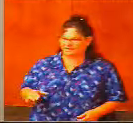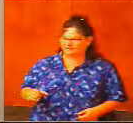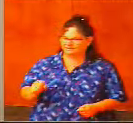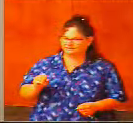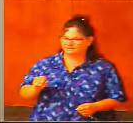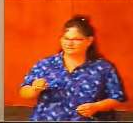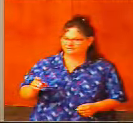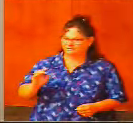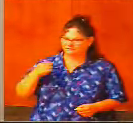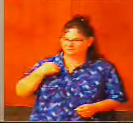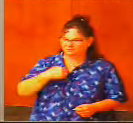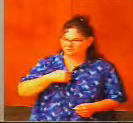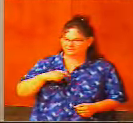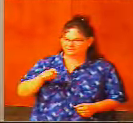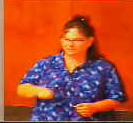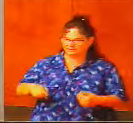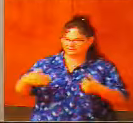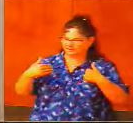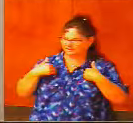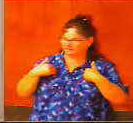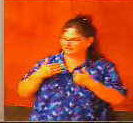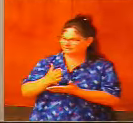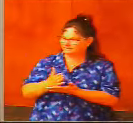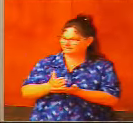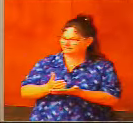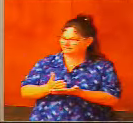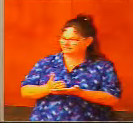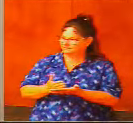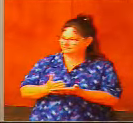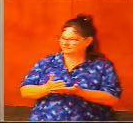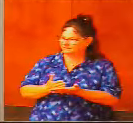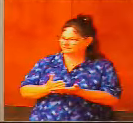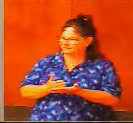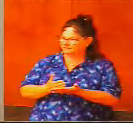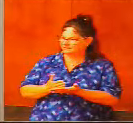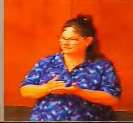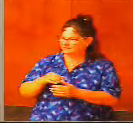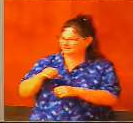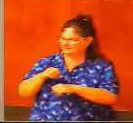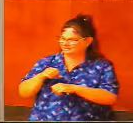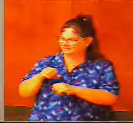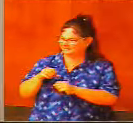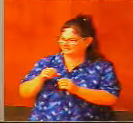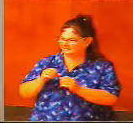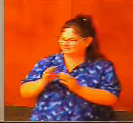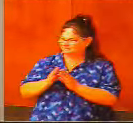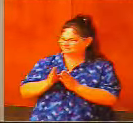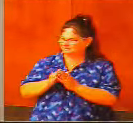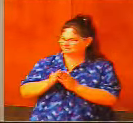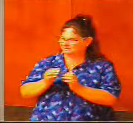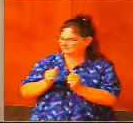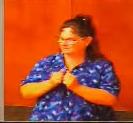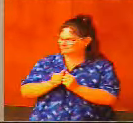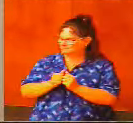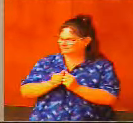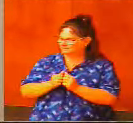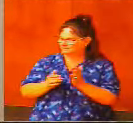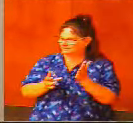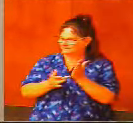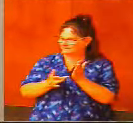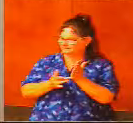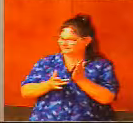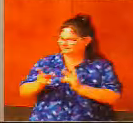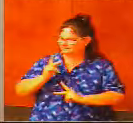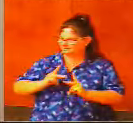so we're going to have some consultation with our technical people and see if we can get some things worked